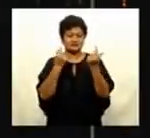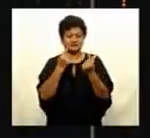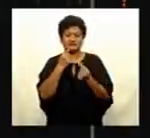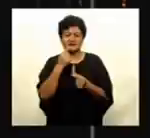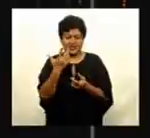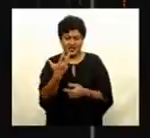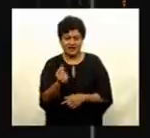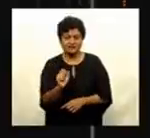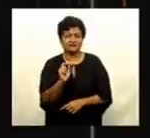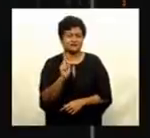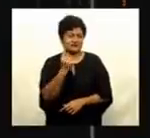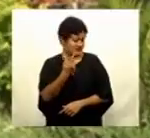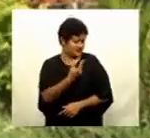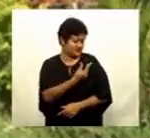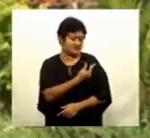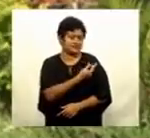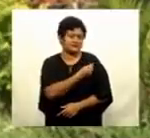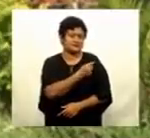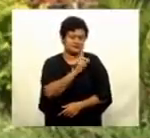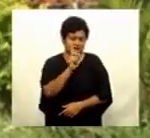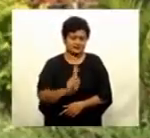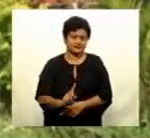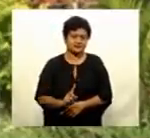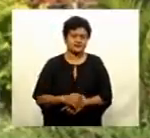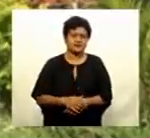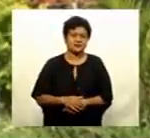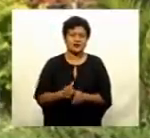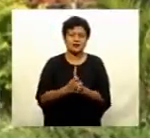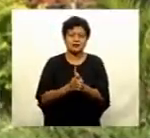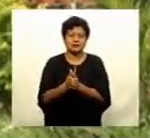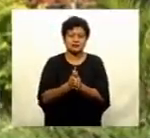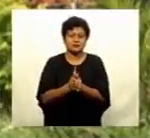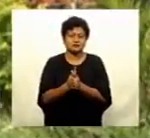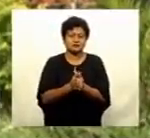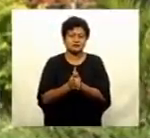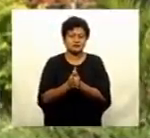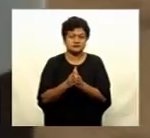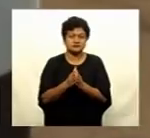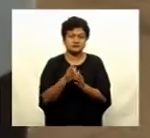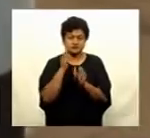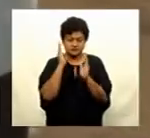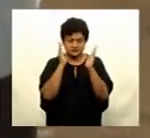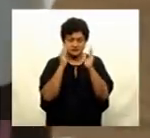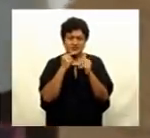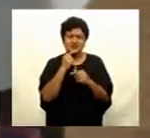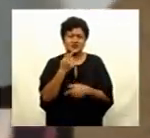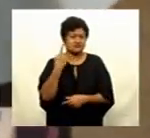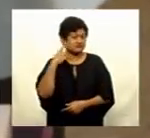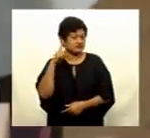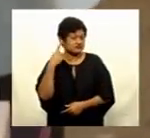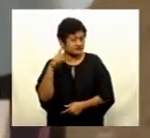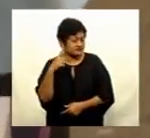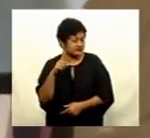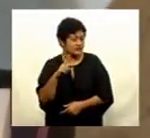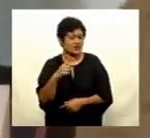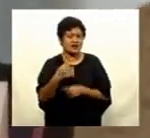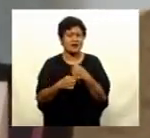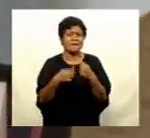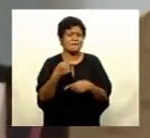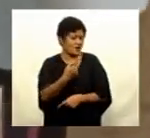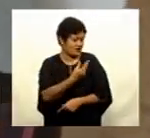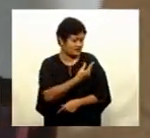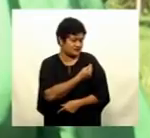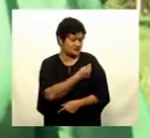today. Jeshulal reports. The Methodist Church says misinformation on the vaccine should be ignored by every